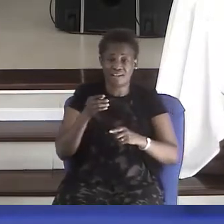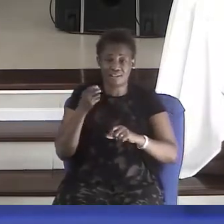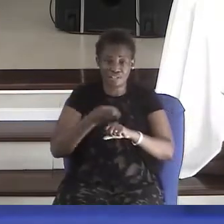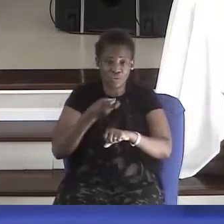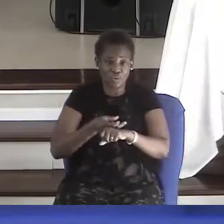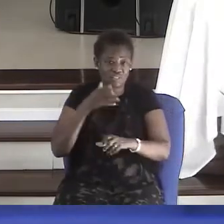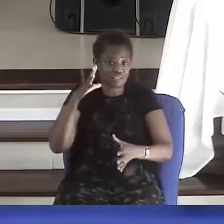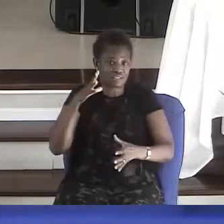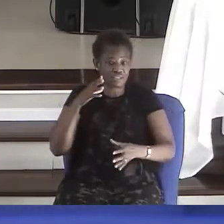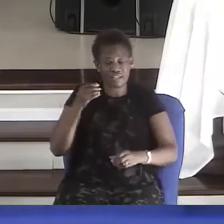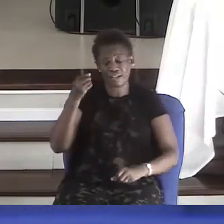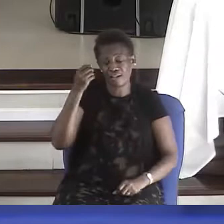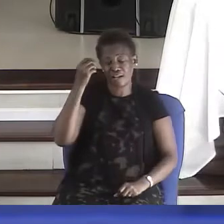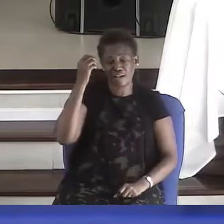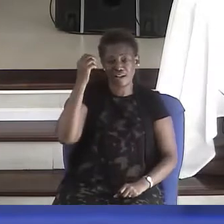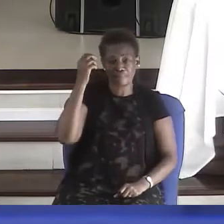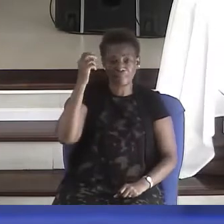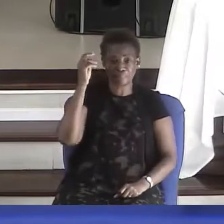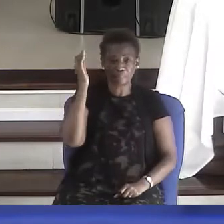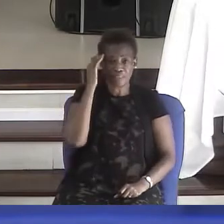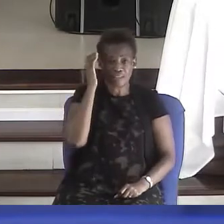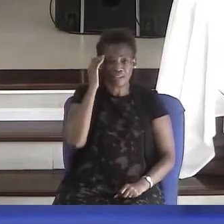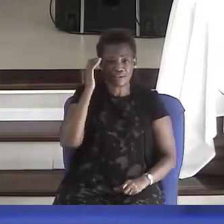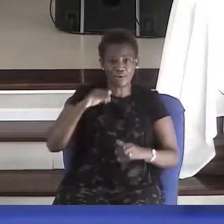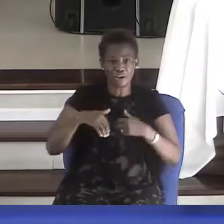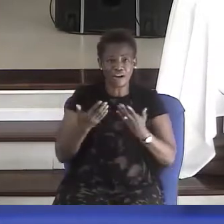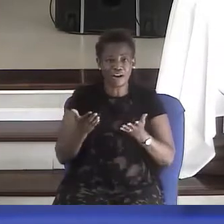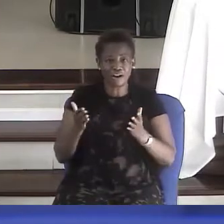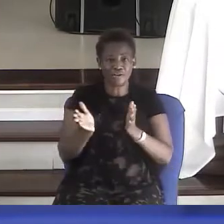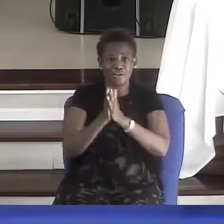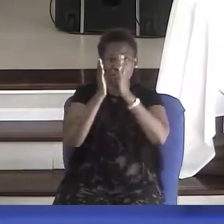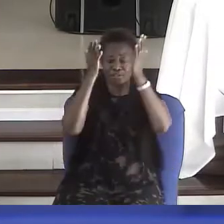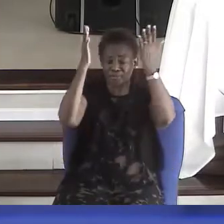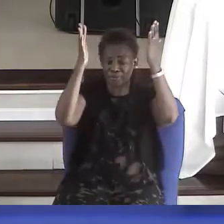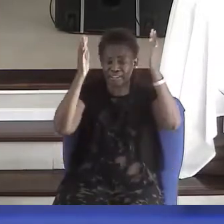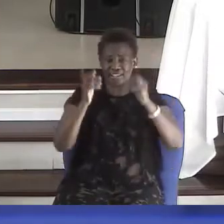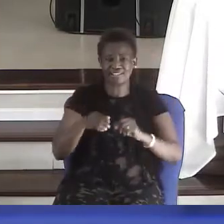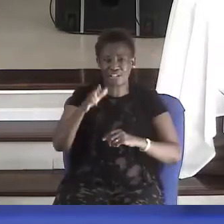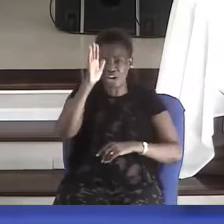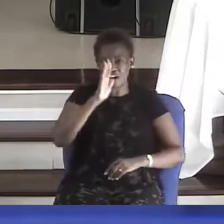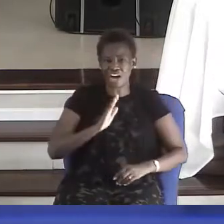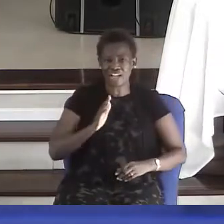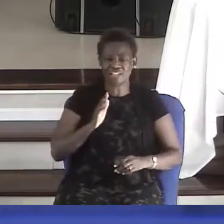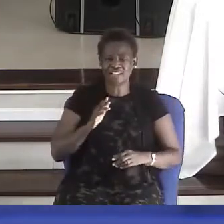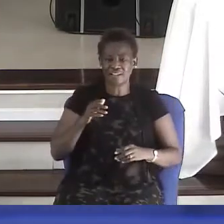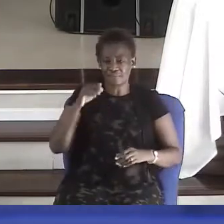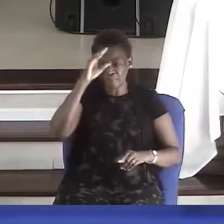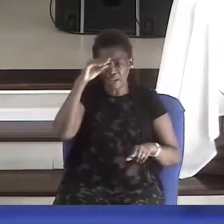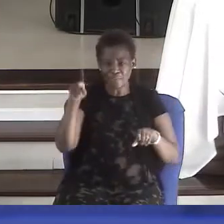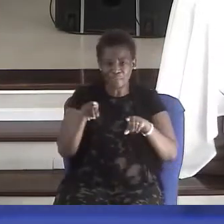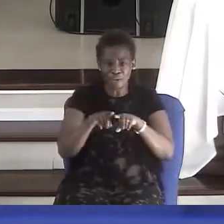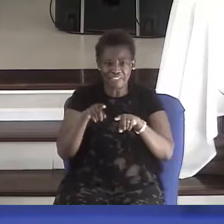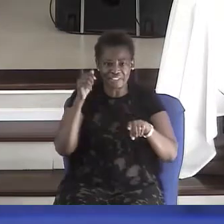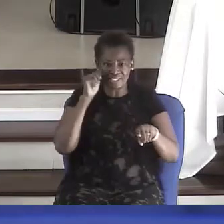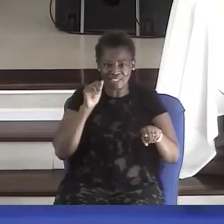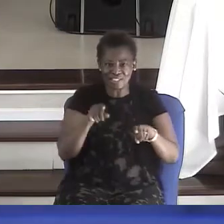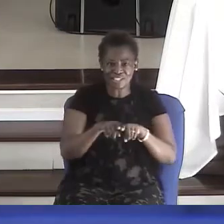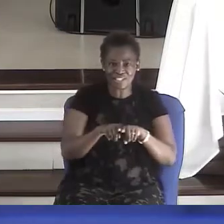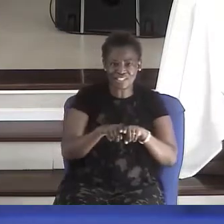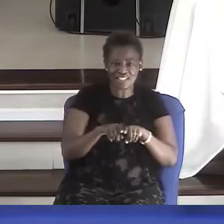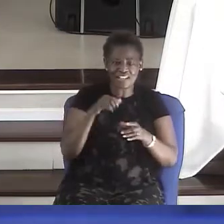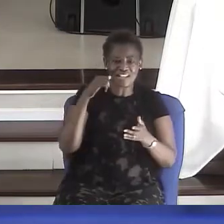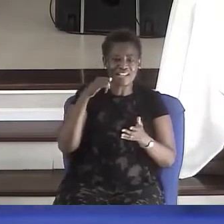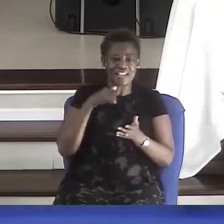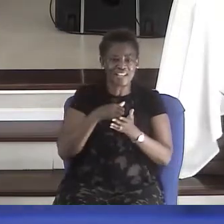It is still a time to connect with God. Praise God. In other words, I'm simply saying, it